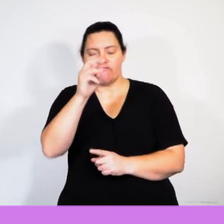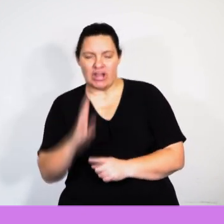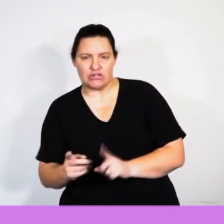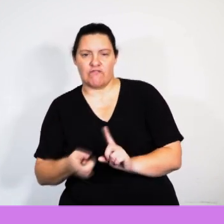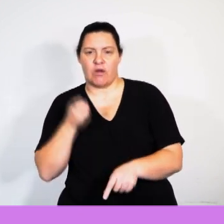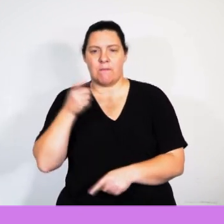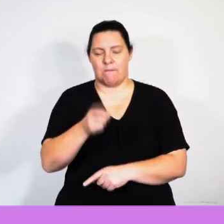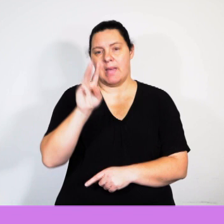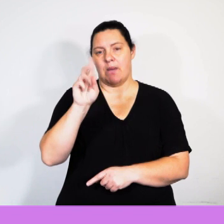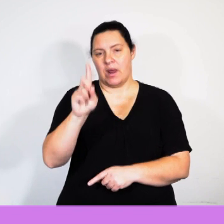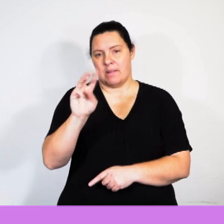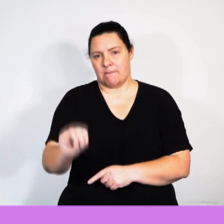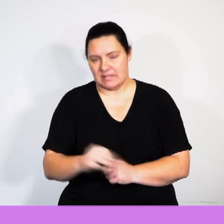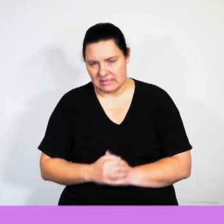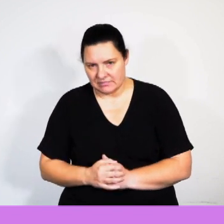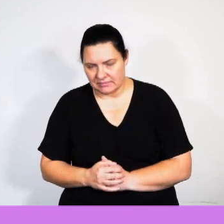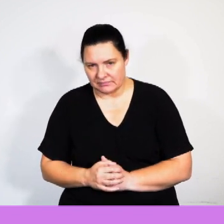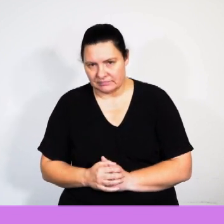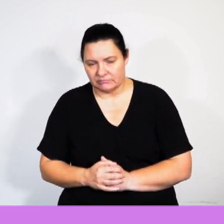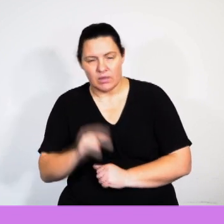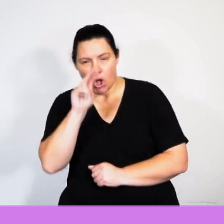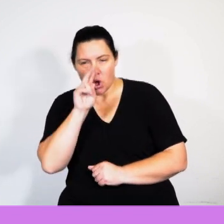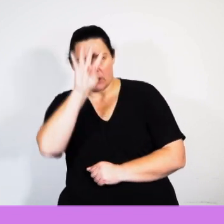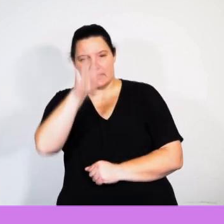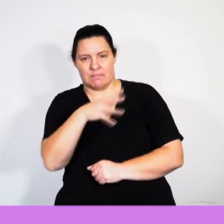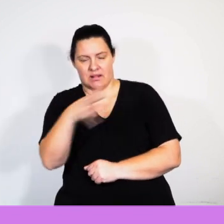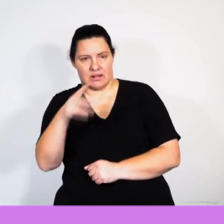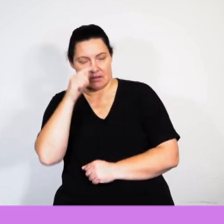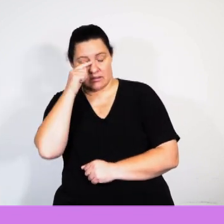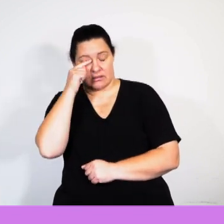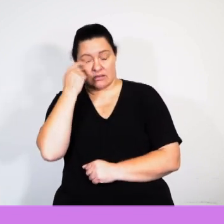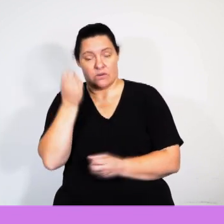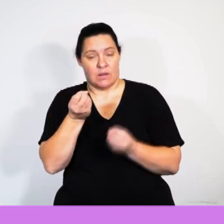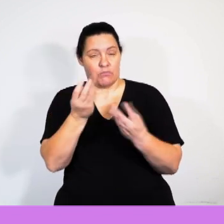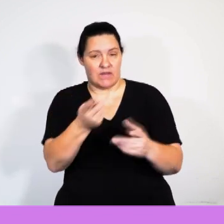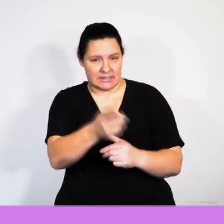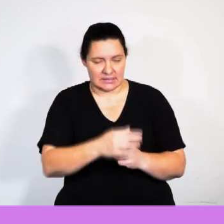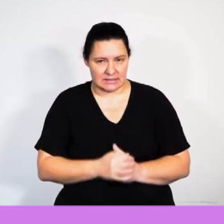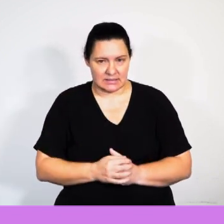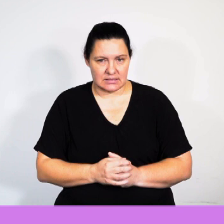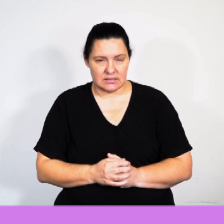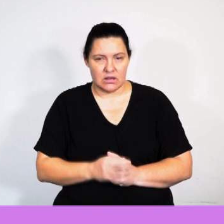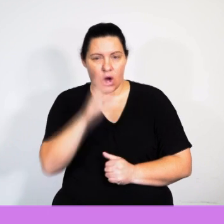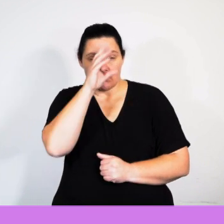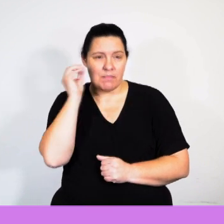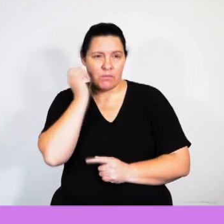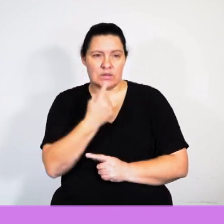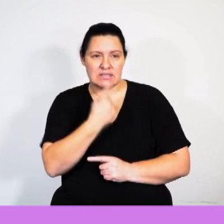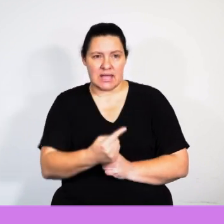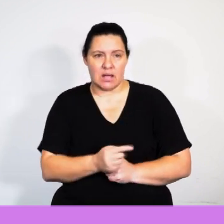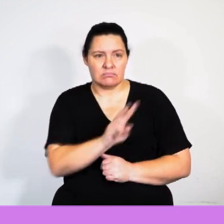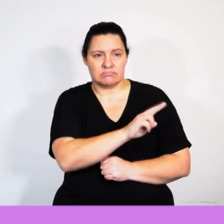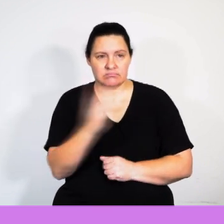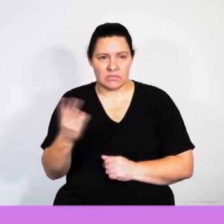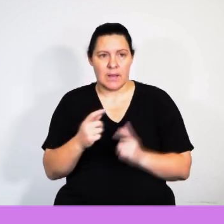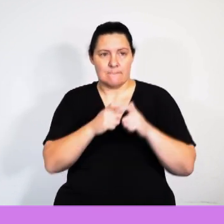or fractions of a meter. Look at that table that has been provided over there. Remember,